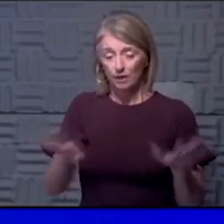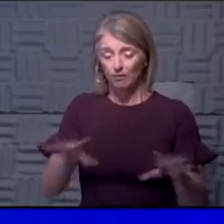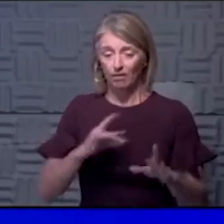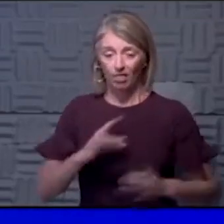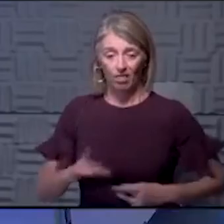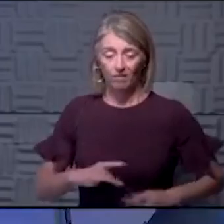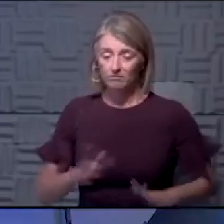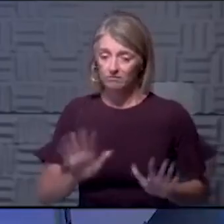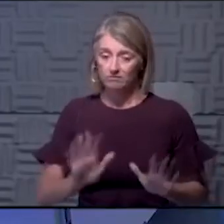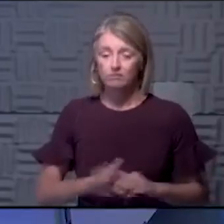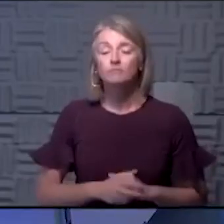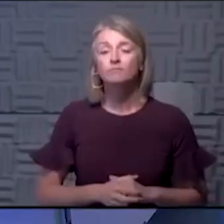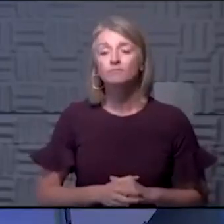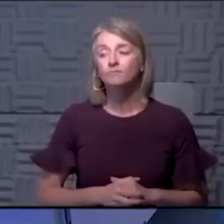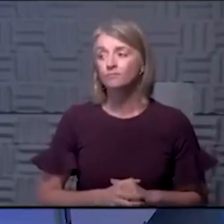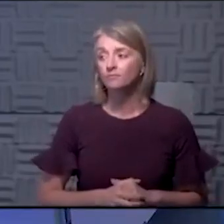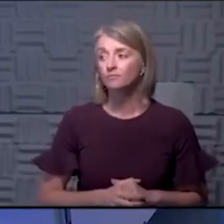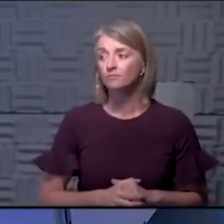as well. So.